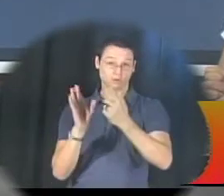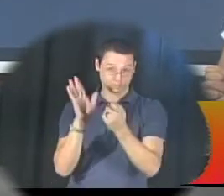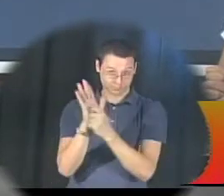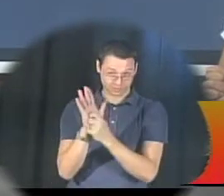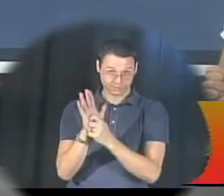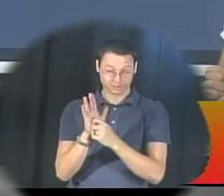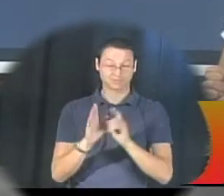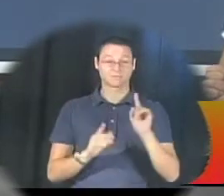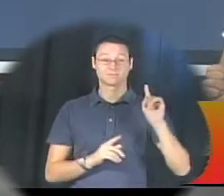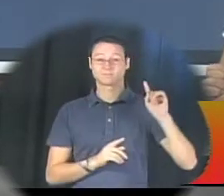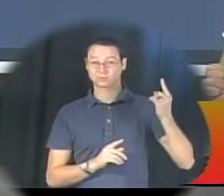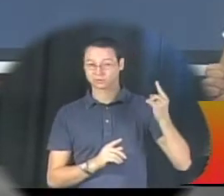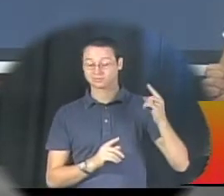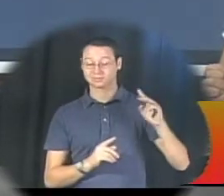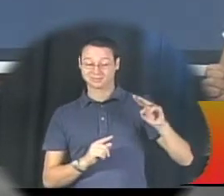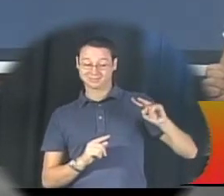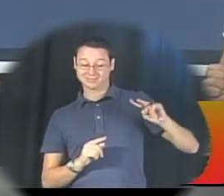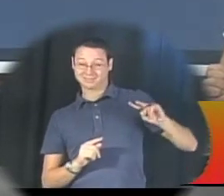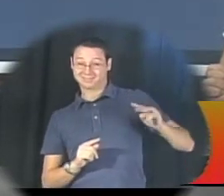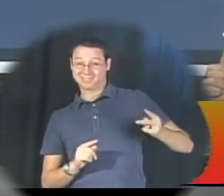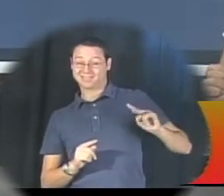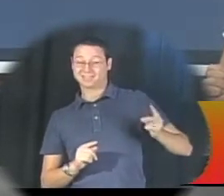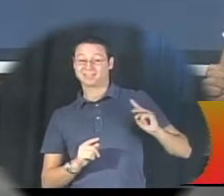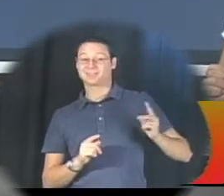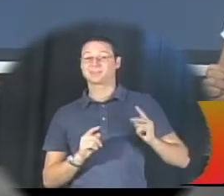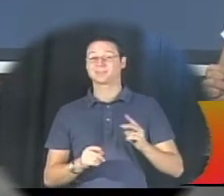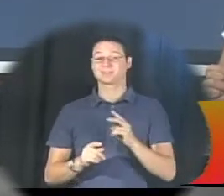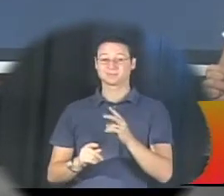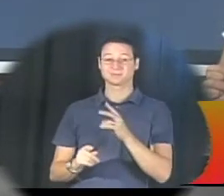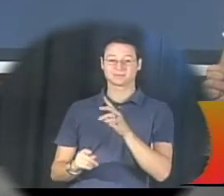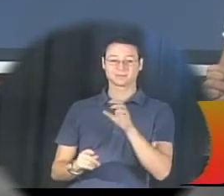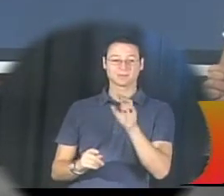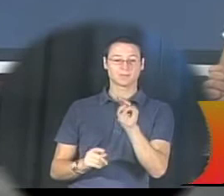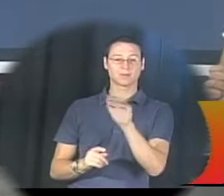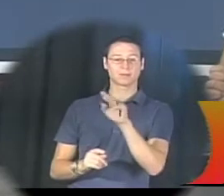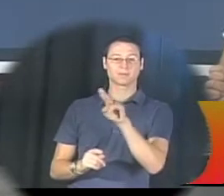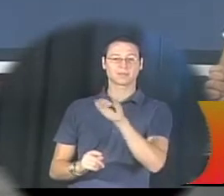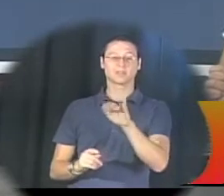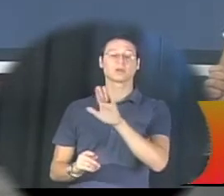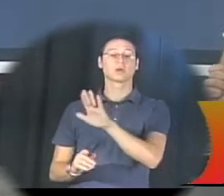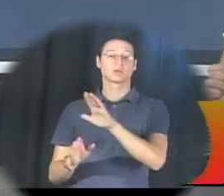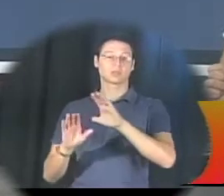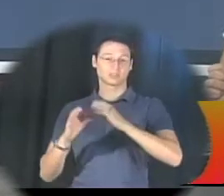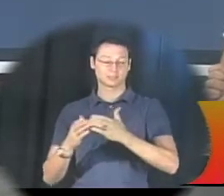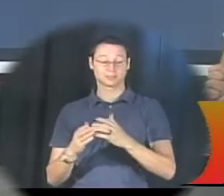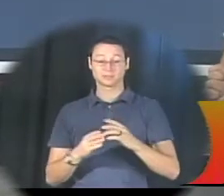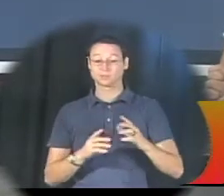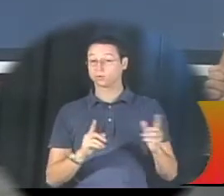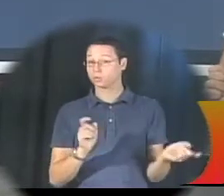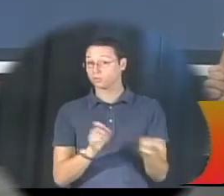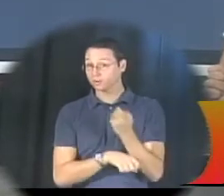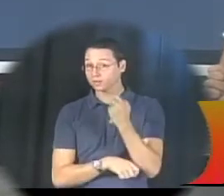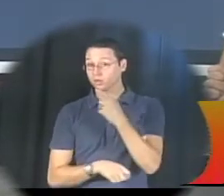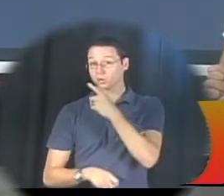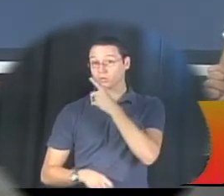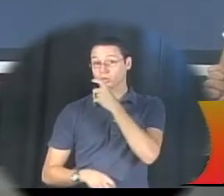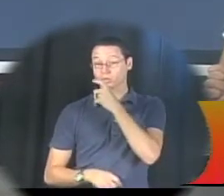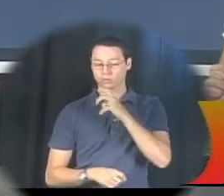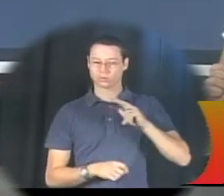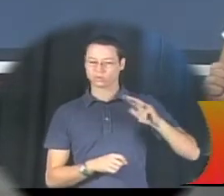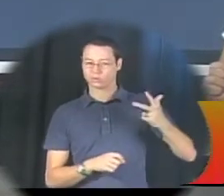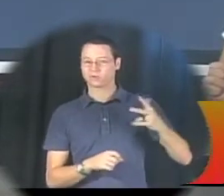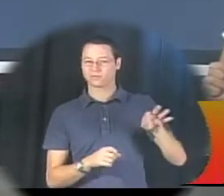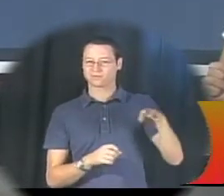and second place is Dr. McMee's fifth period French class. The winner of the door decoration is Dr. McMee's third period French 2